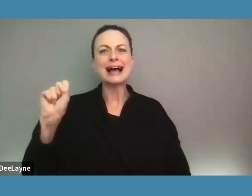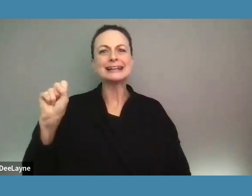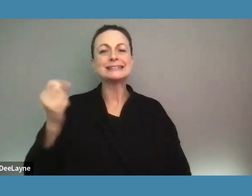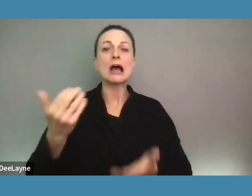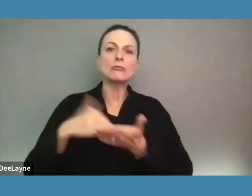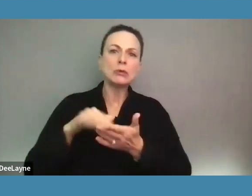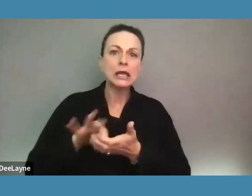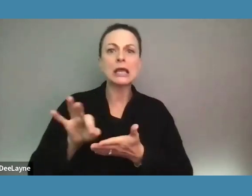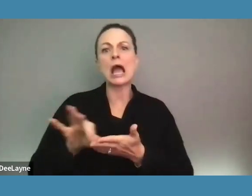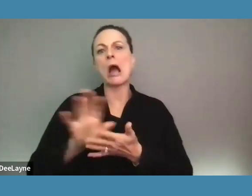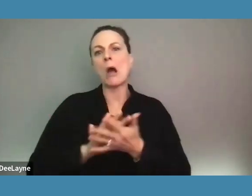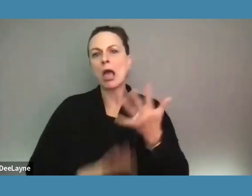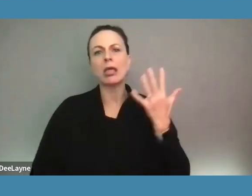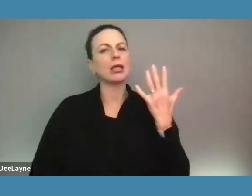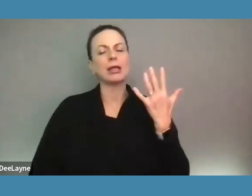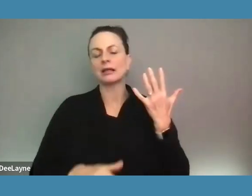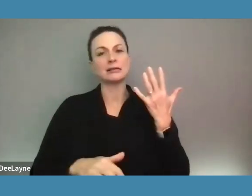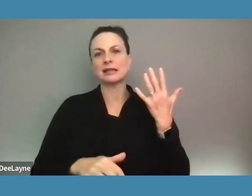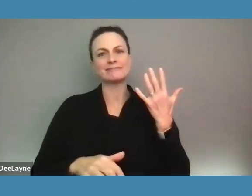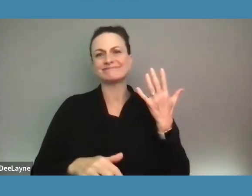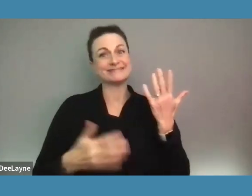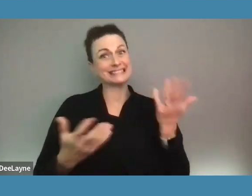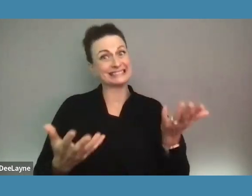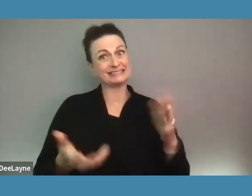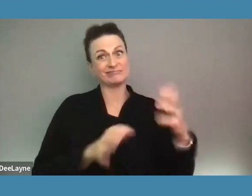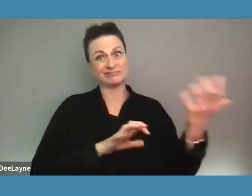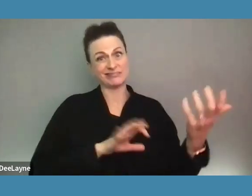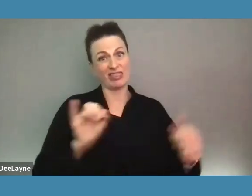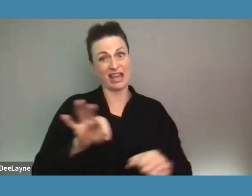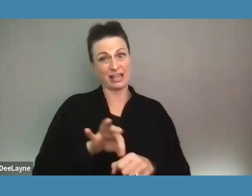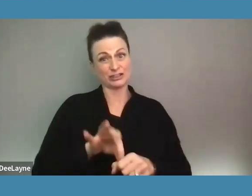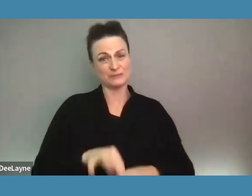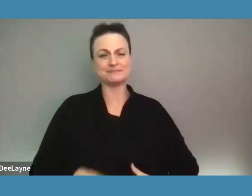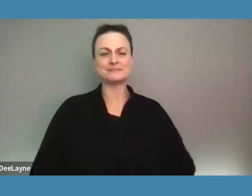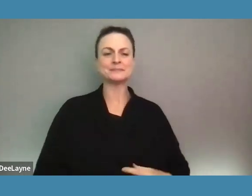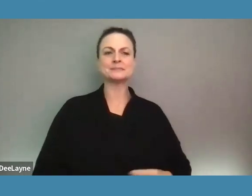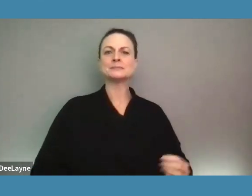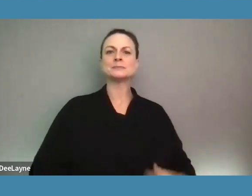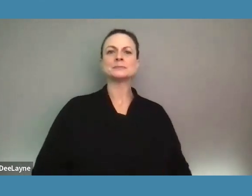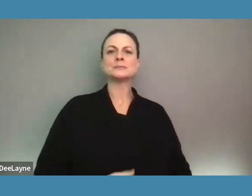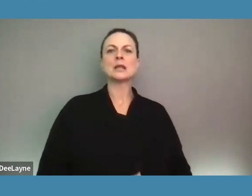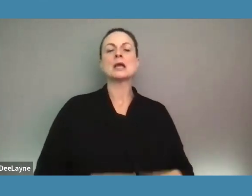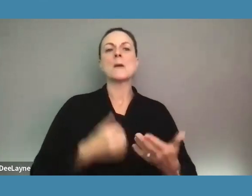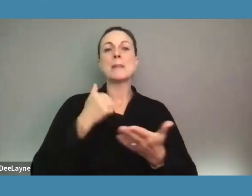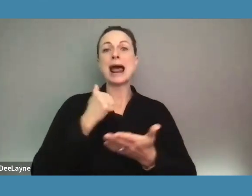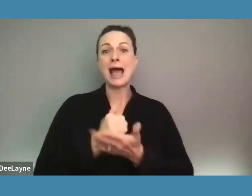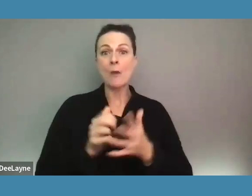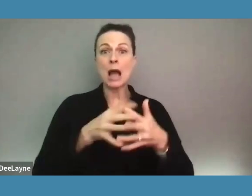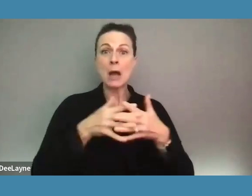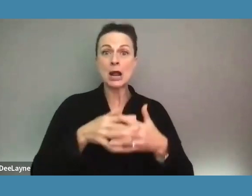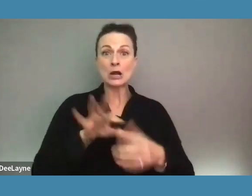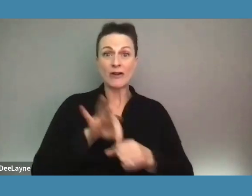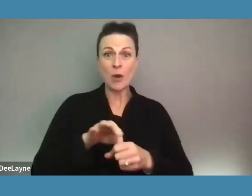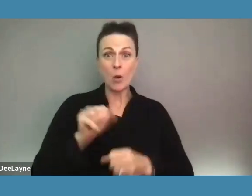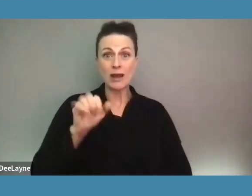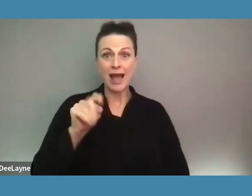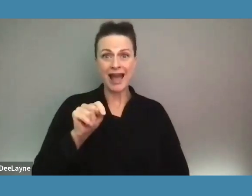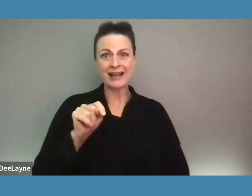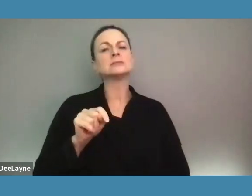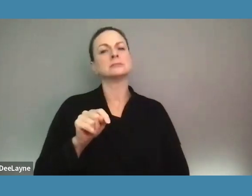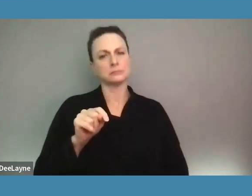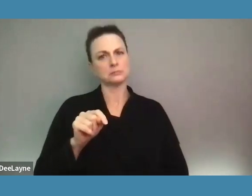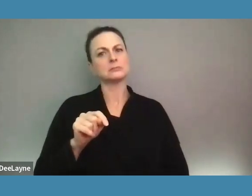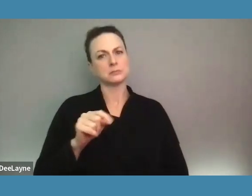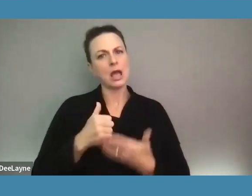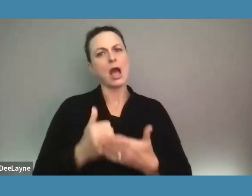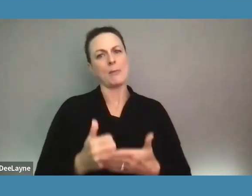go exactly how it should. But the Help America Vote Act actually does a lot of things for people